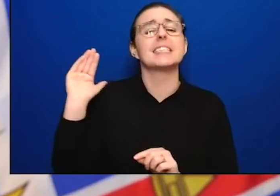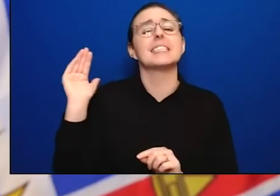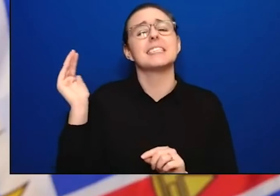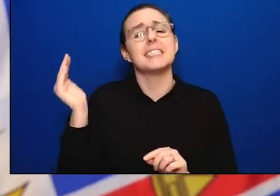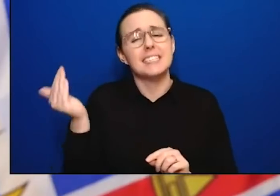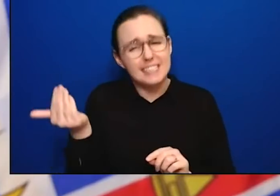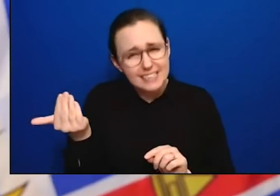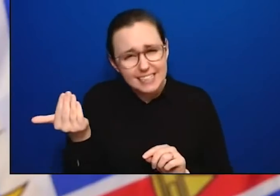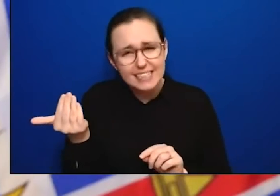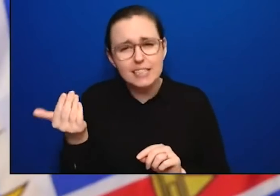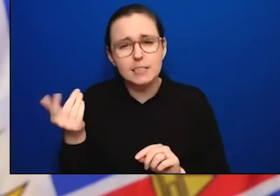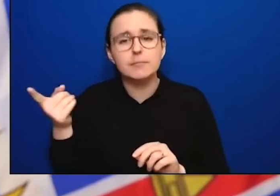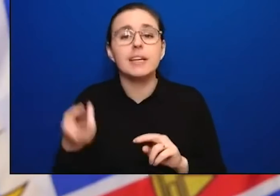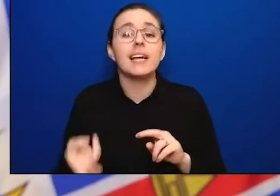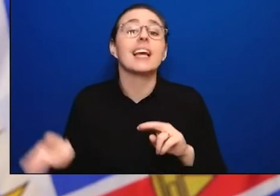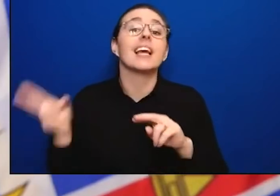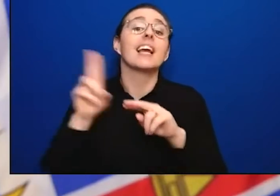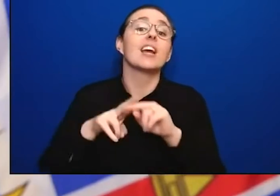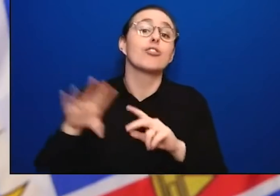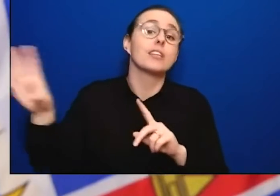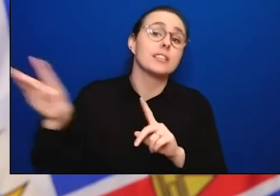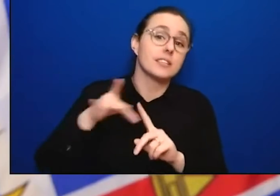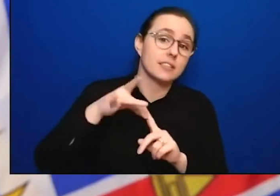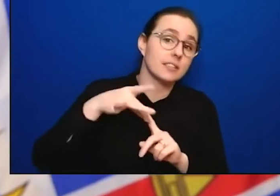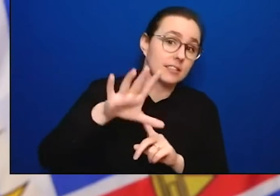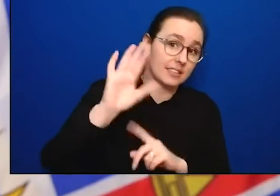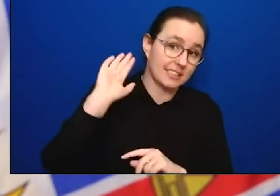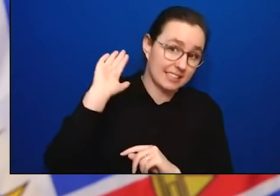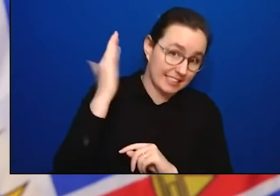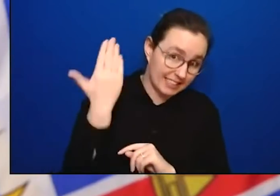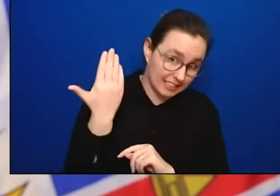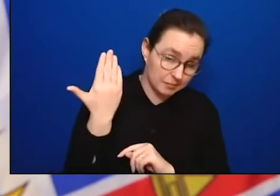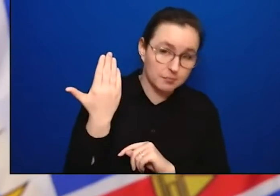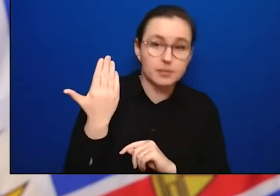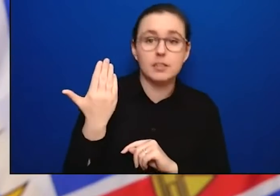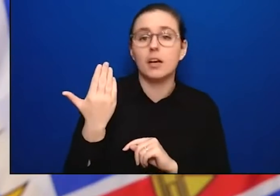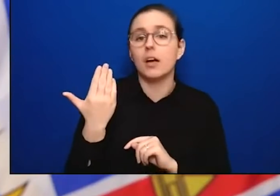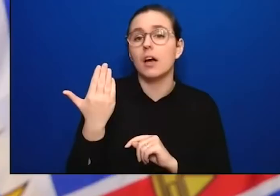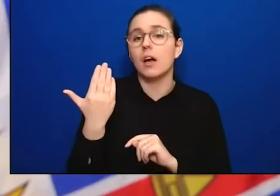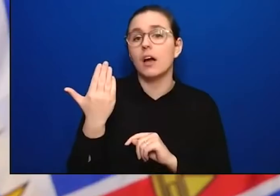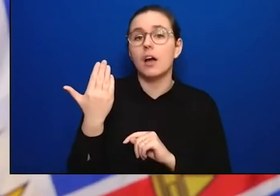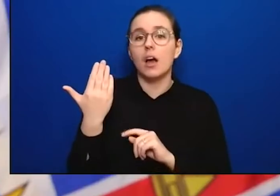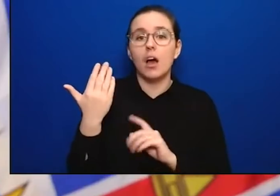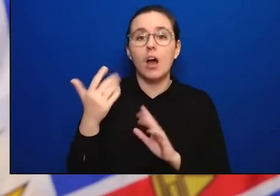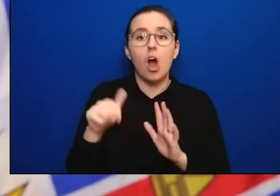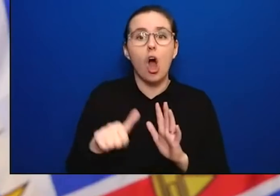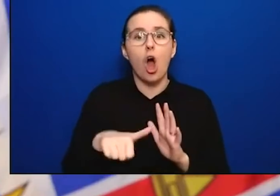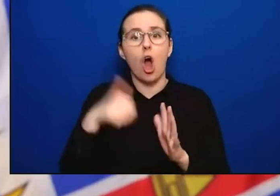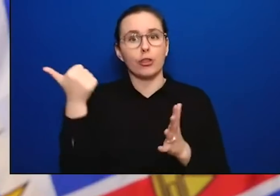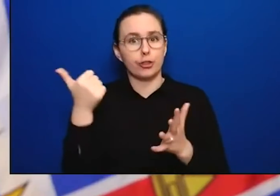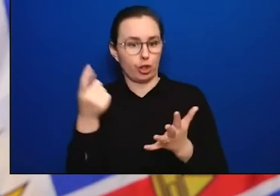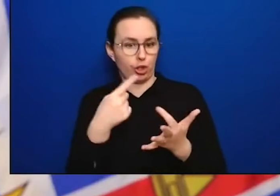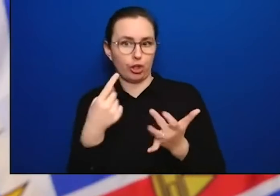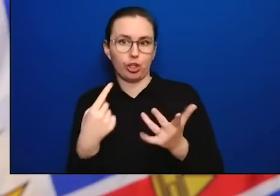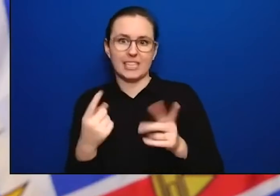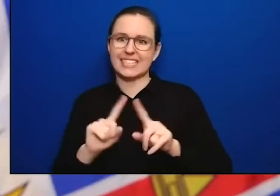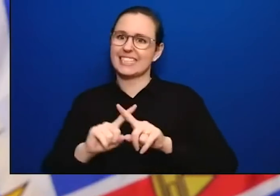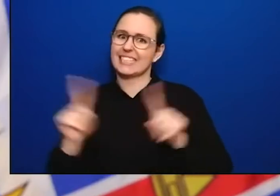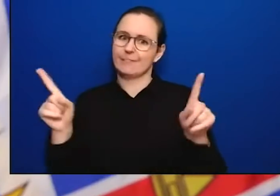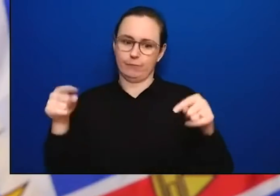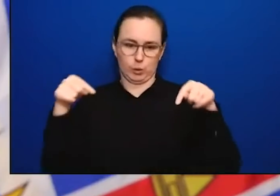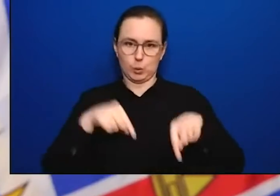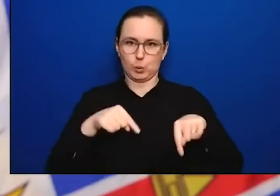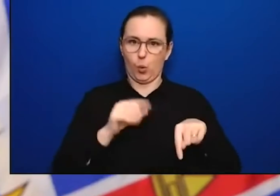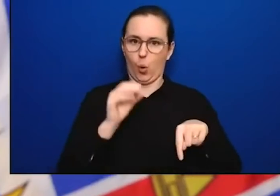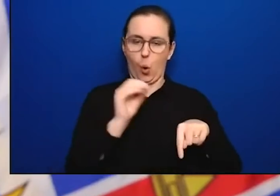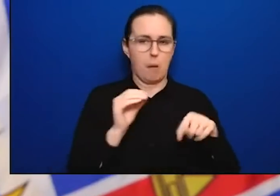particularly, where they've seen it in pockets, that there is probably increased transmissibility, but whether